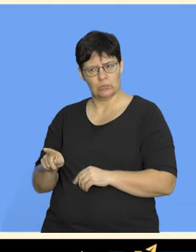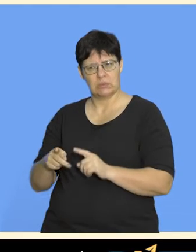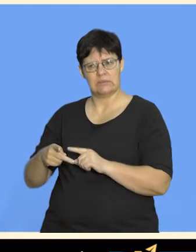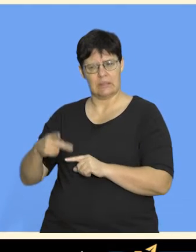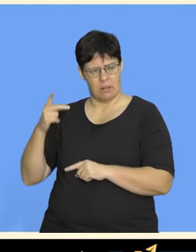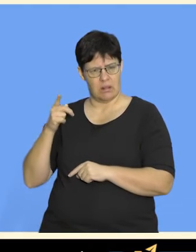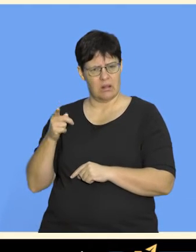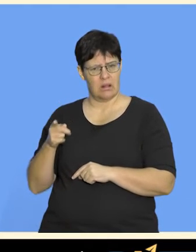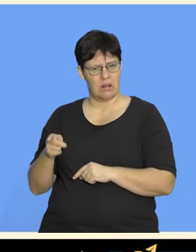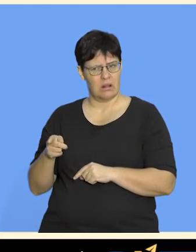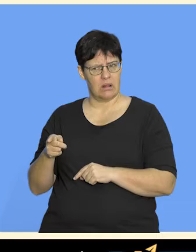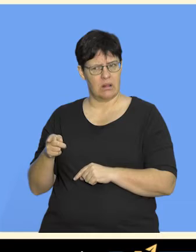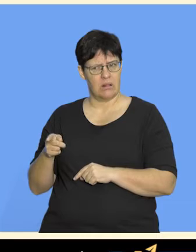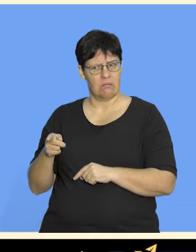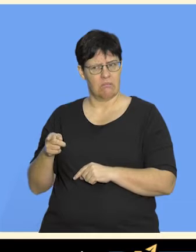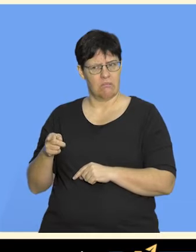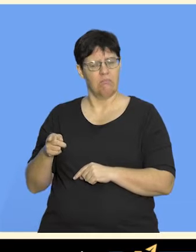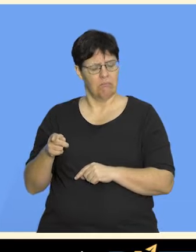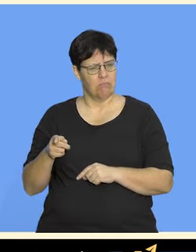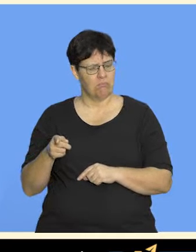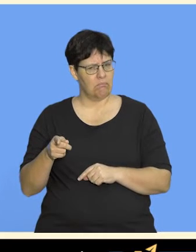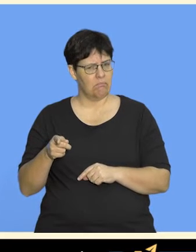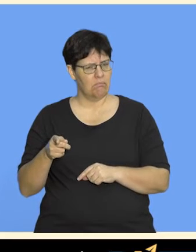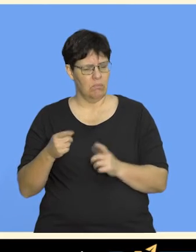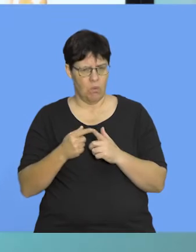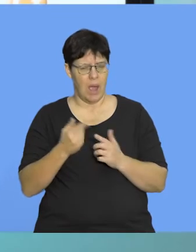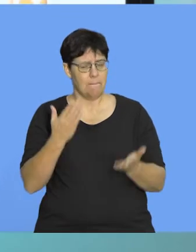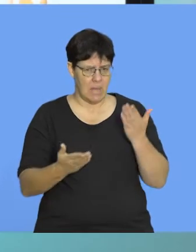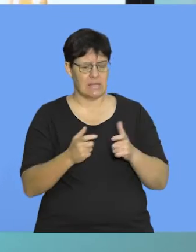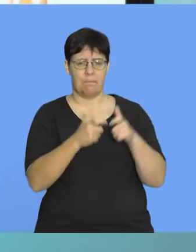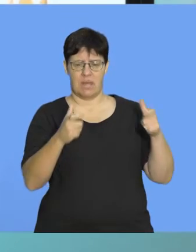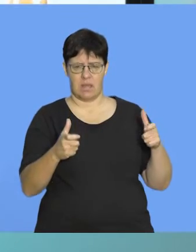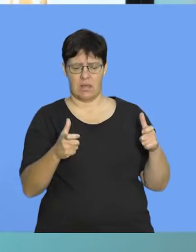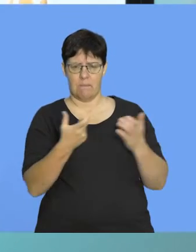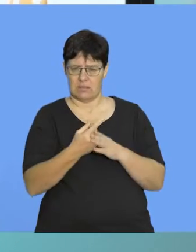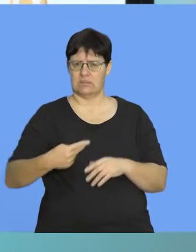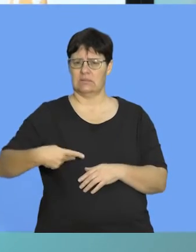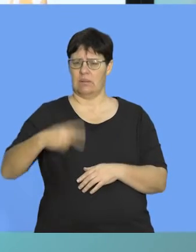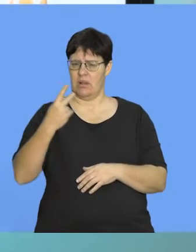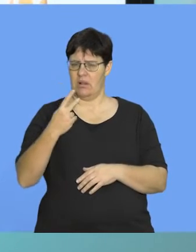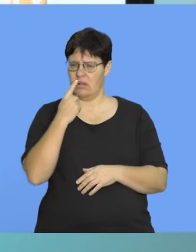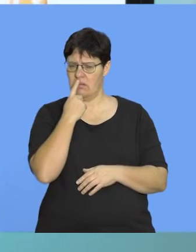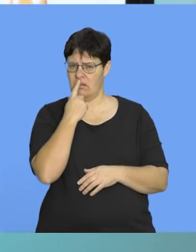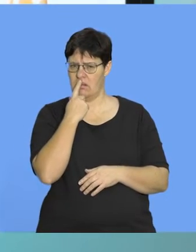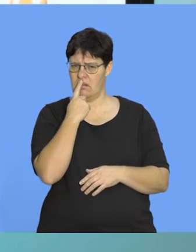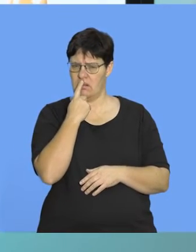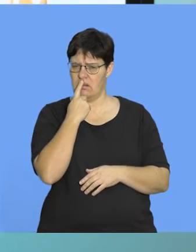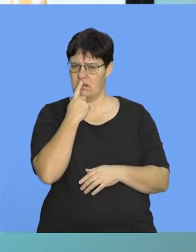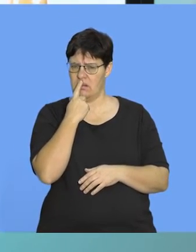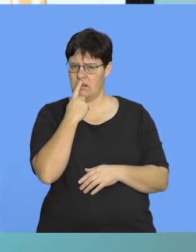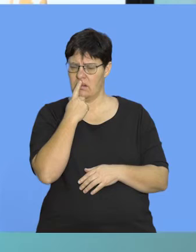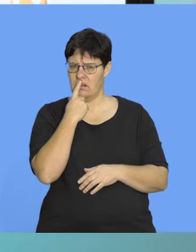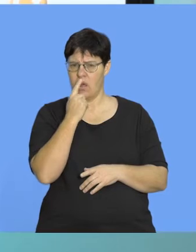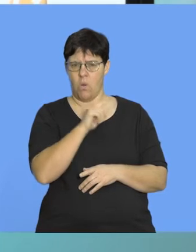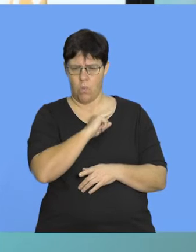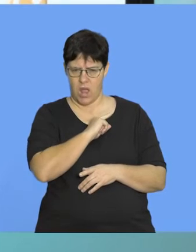doubled. So it got bigger because the masses are bigger, but it doubled. It got twice as big because the